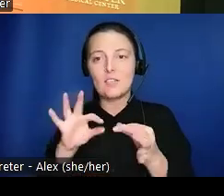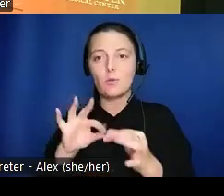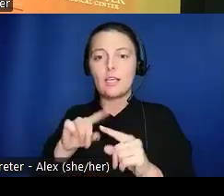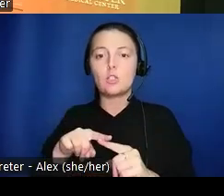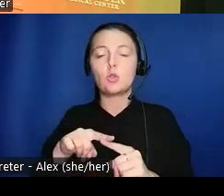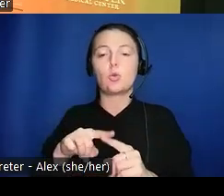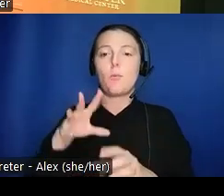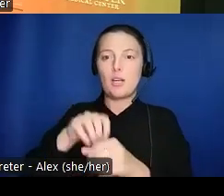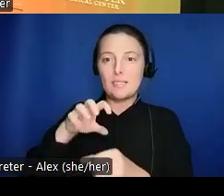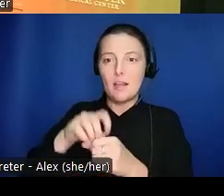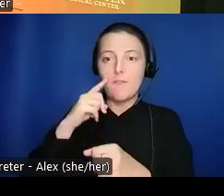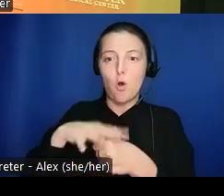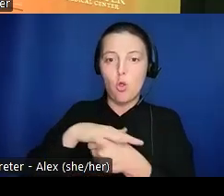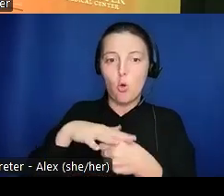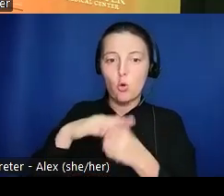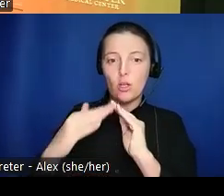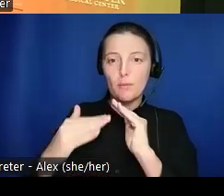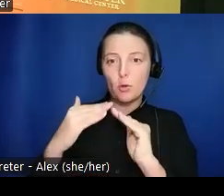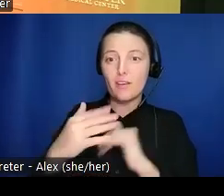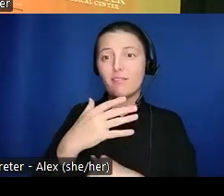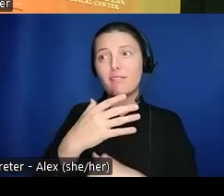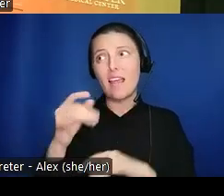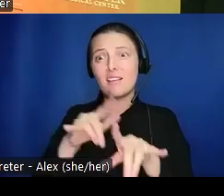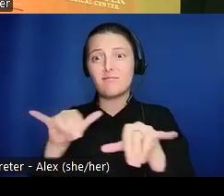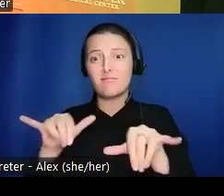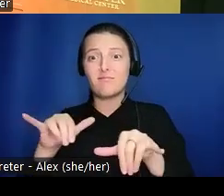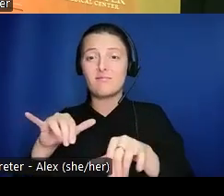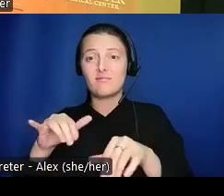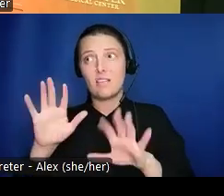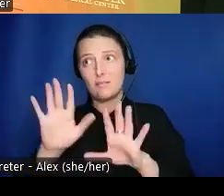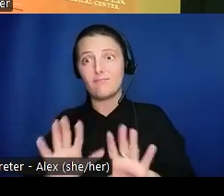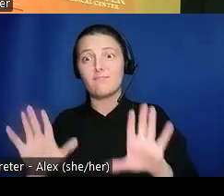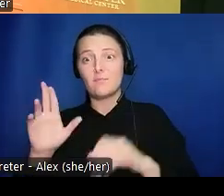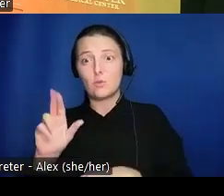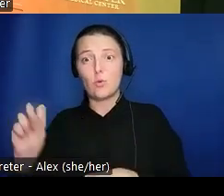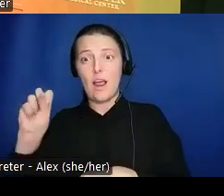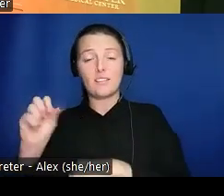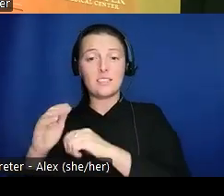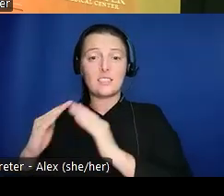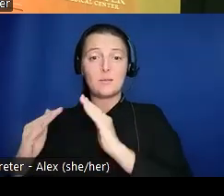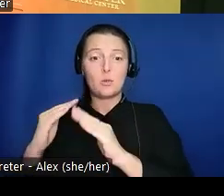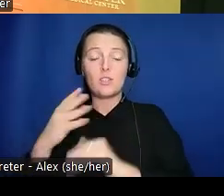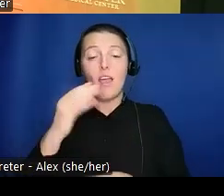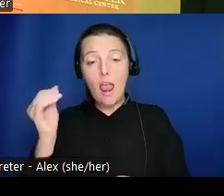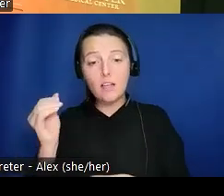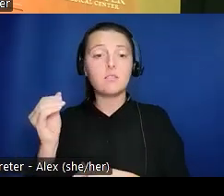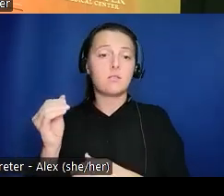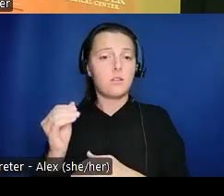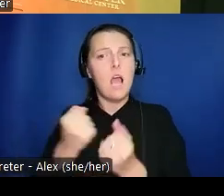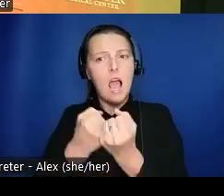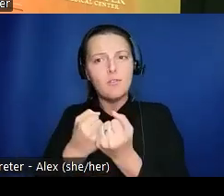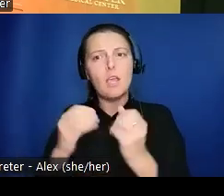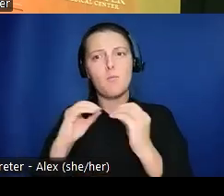community as well as the national community, and be able to advocate more for the mental health and more for